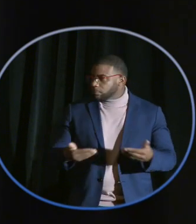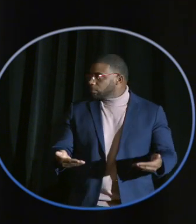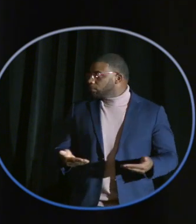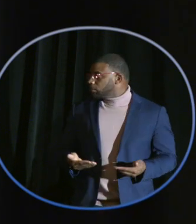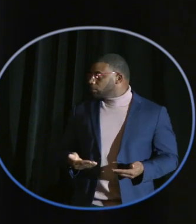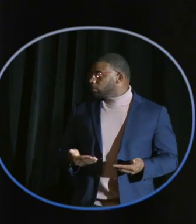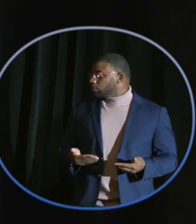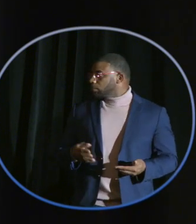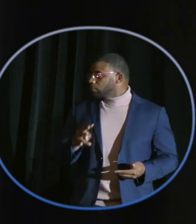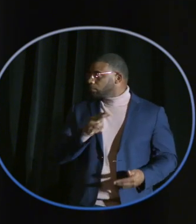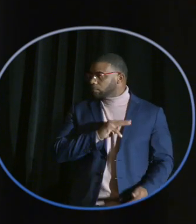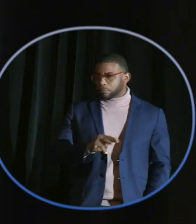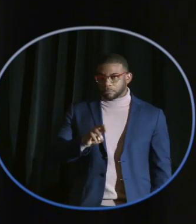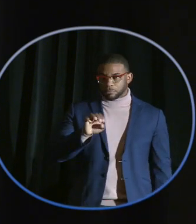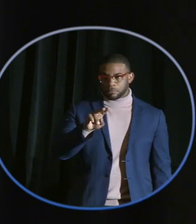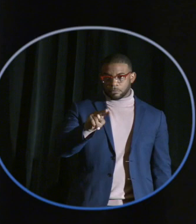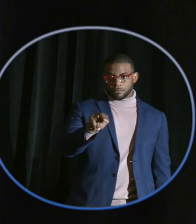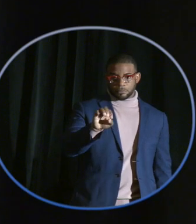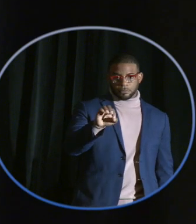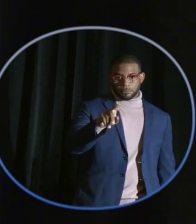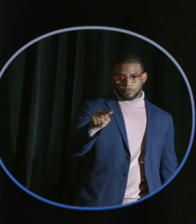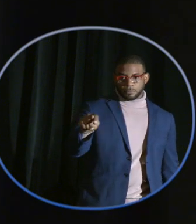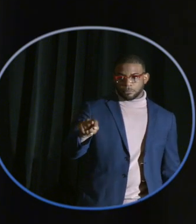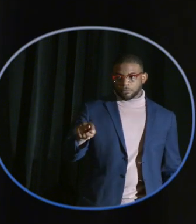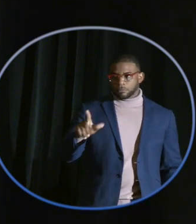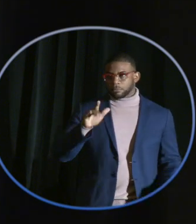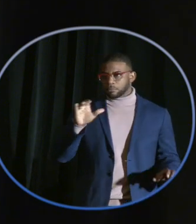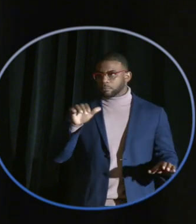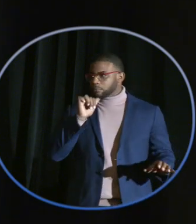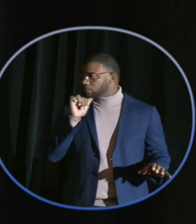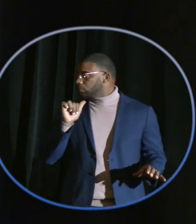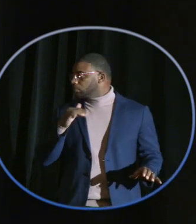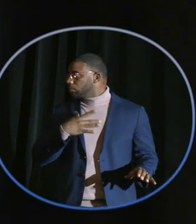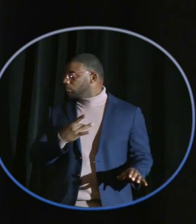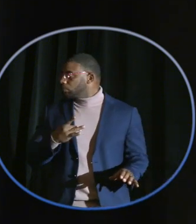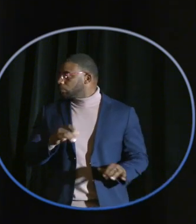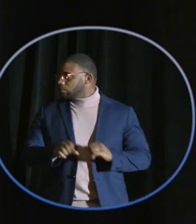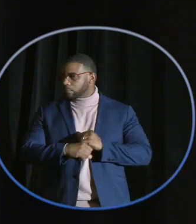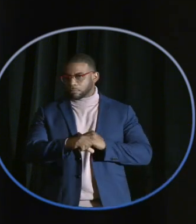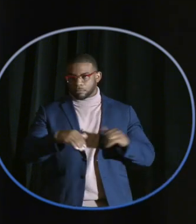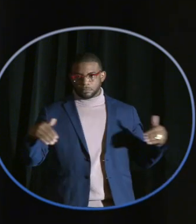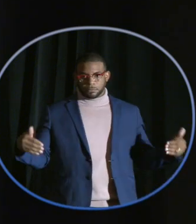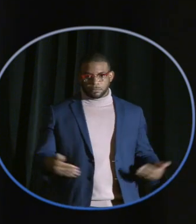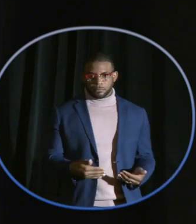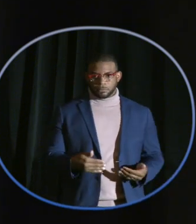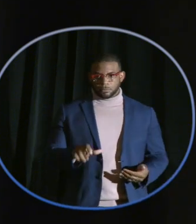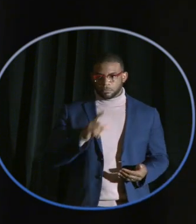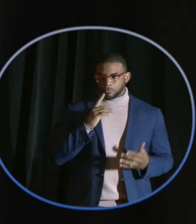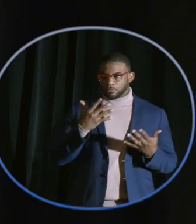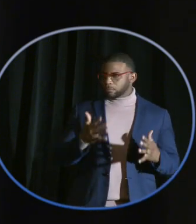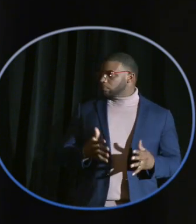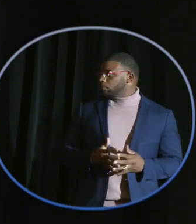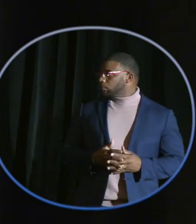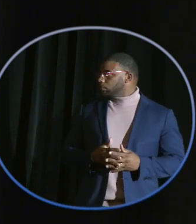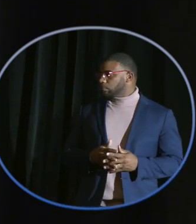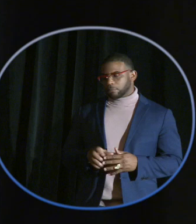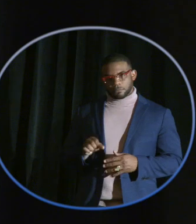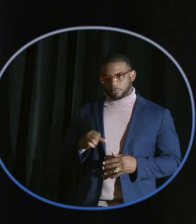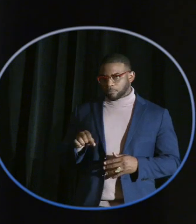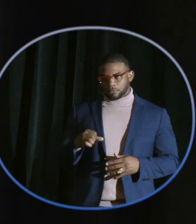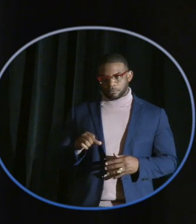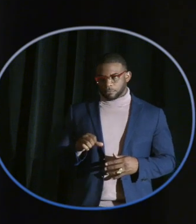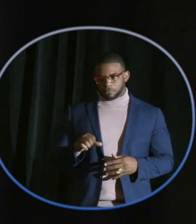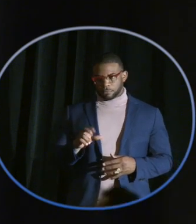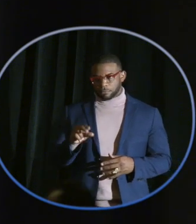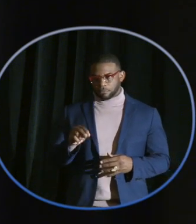invite up Mayor Brandon Scott. He does not like long introductions, and he's already shaking his head